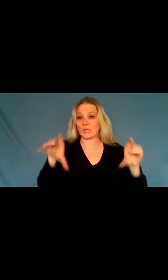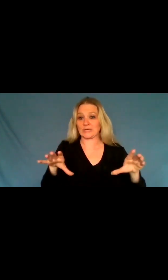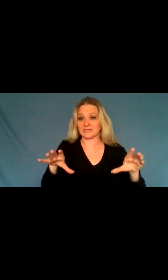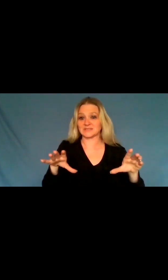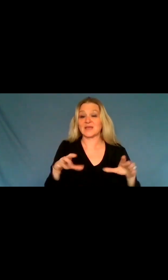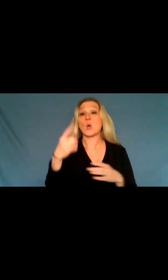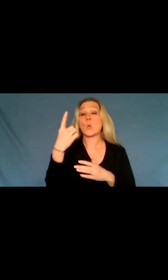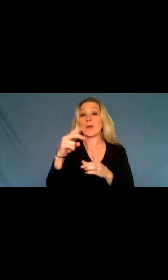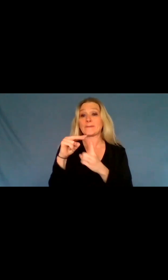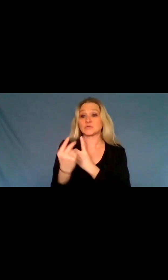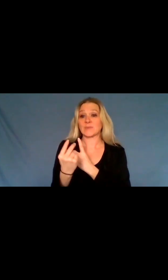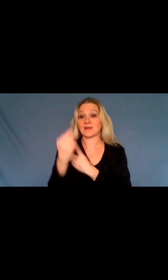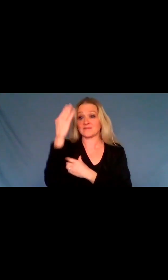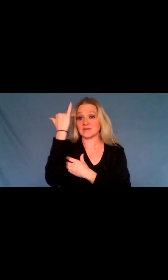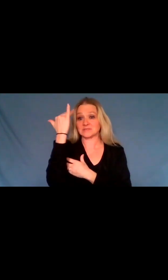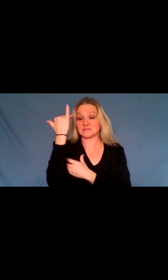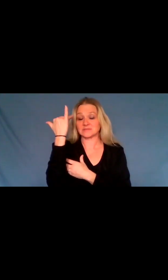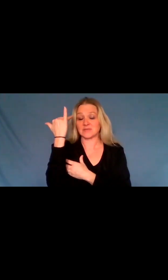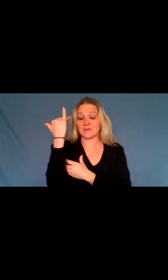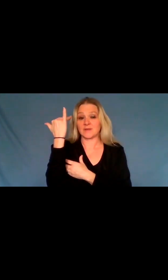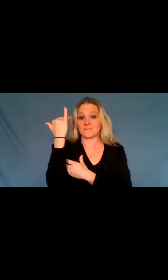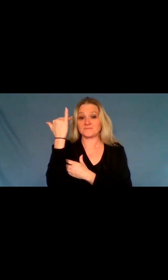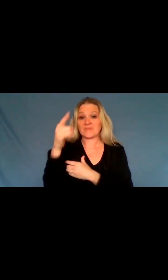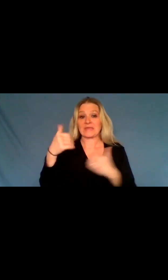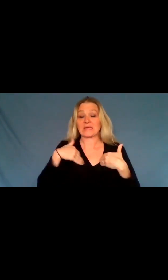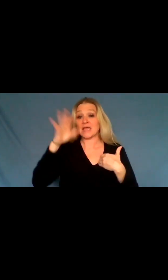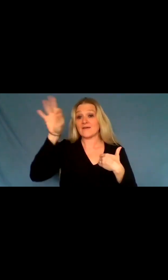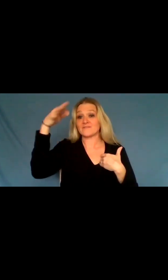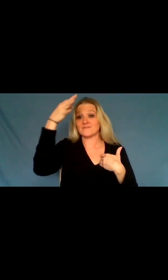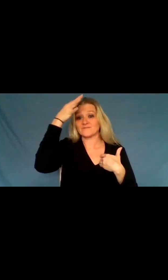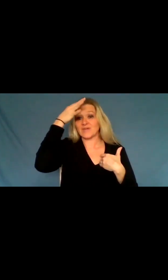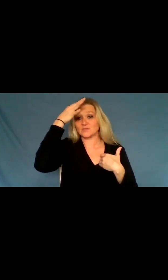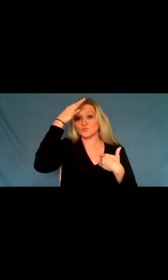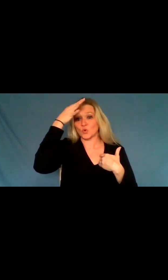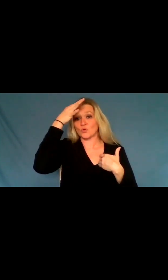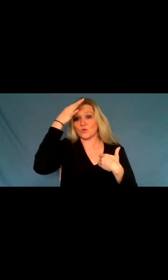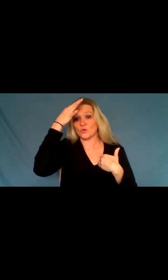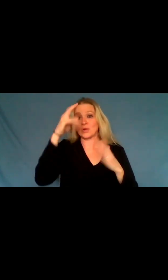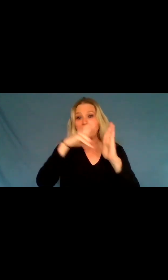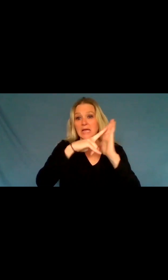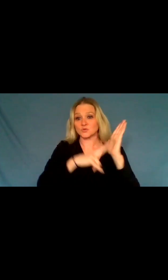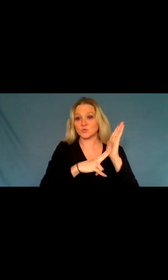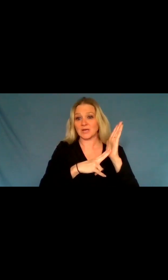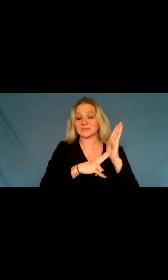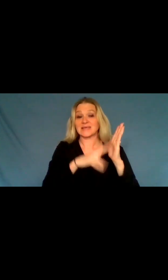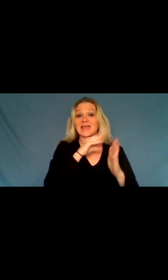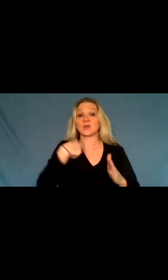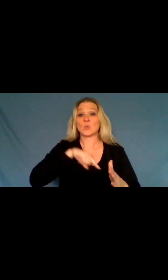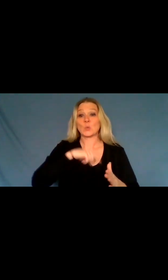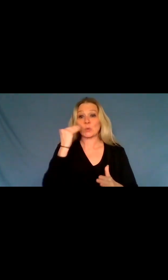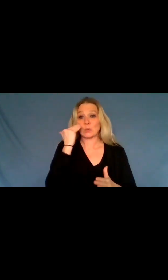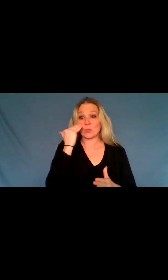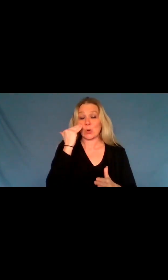one perspective was because they have federal contracts. And as we know that marijuana use is